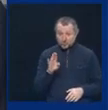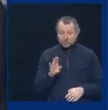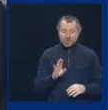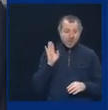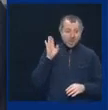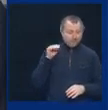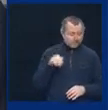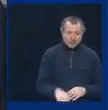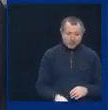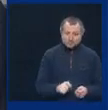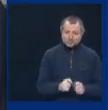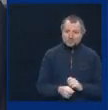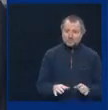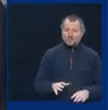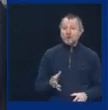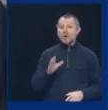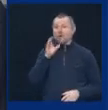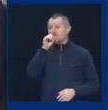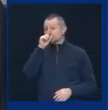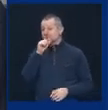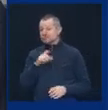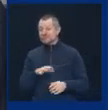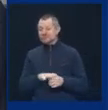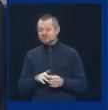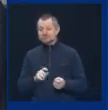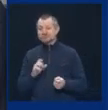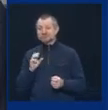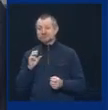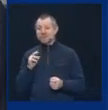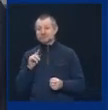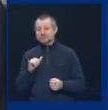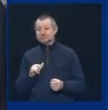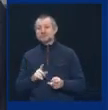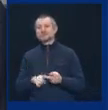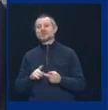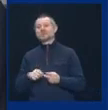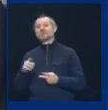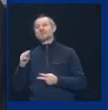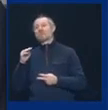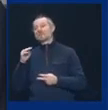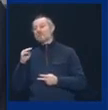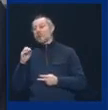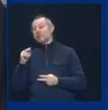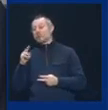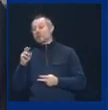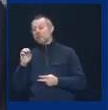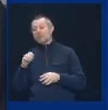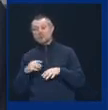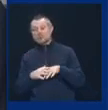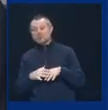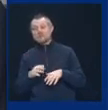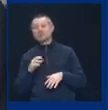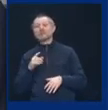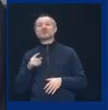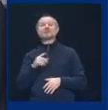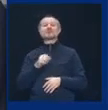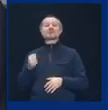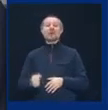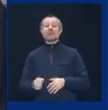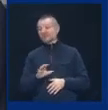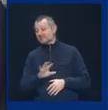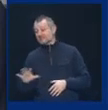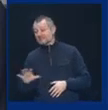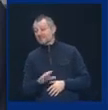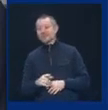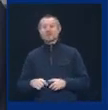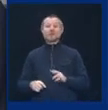They got it in Monroe and the number came down. They got it in the Southern Tier and the number came down. They're getting it in Western New York and the